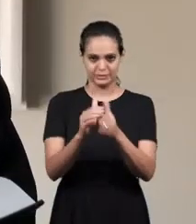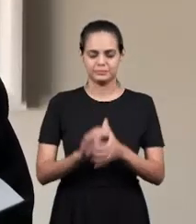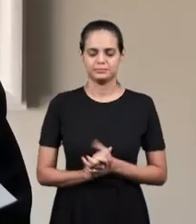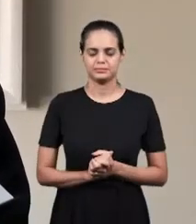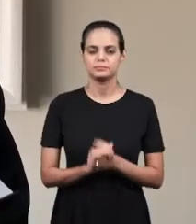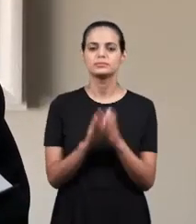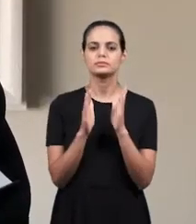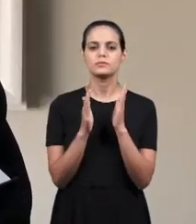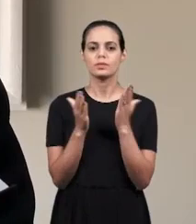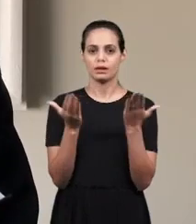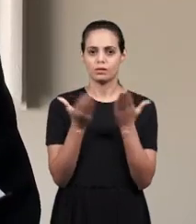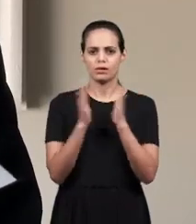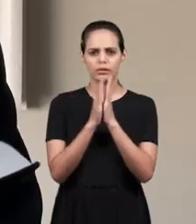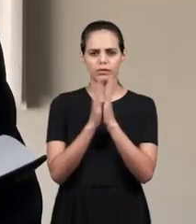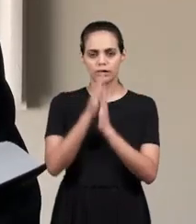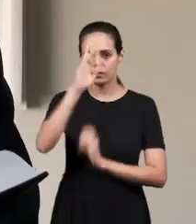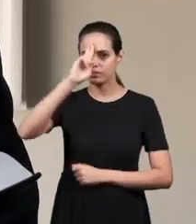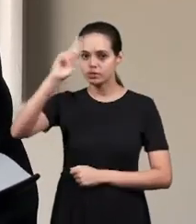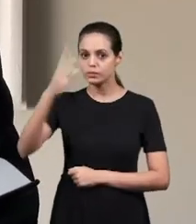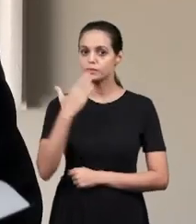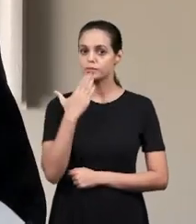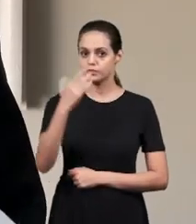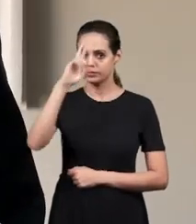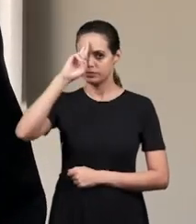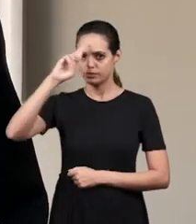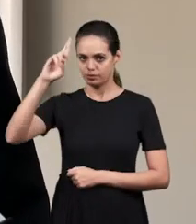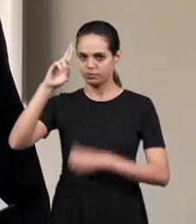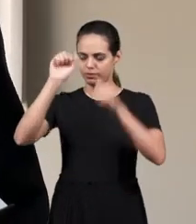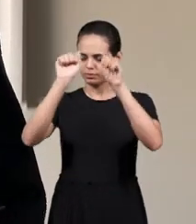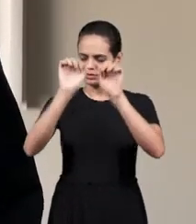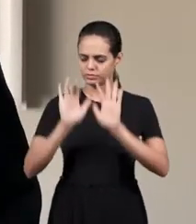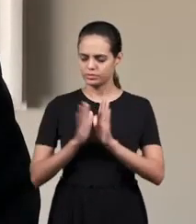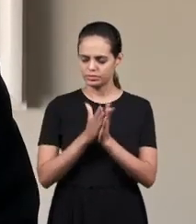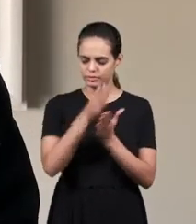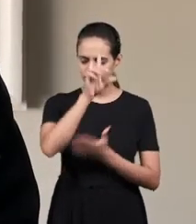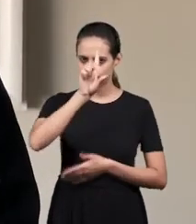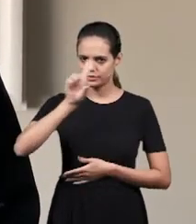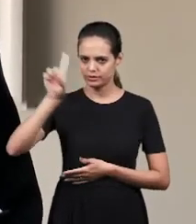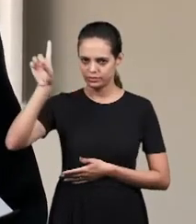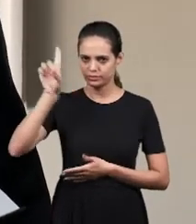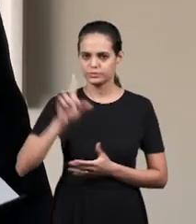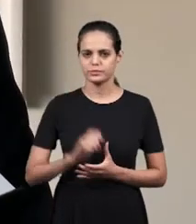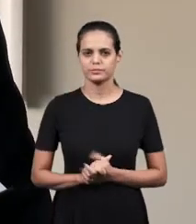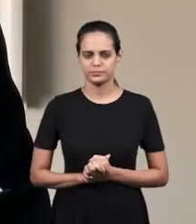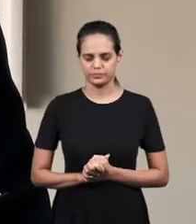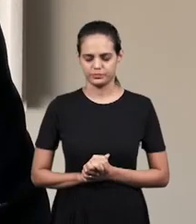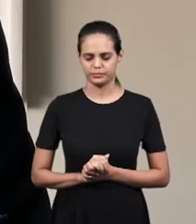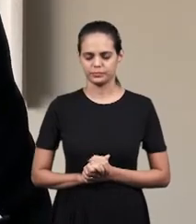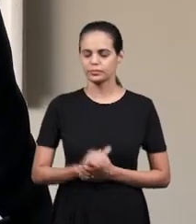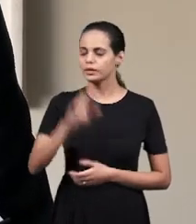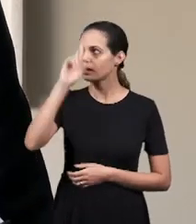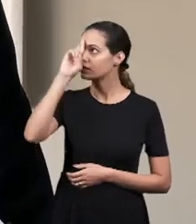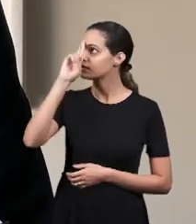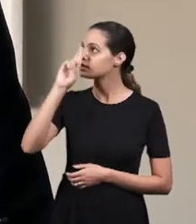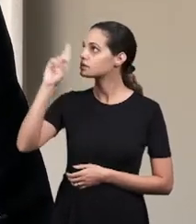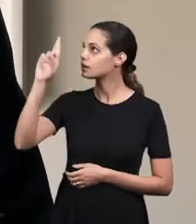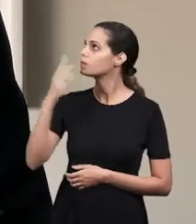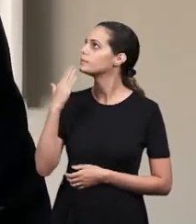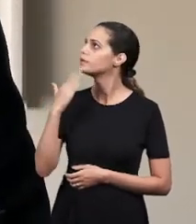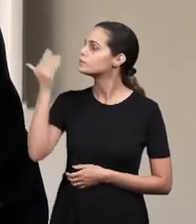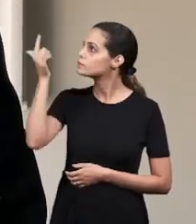blessing through his word. Dear Lord, we once again ask for your blessing,